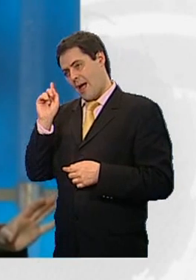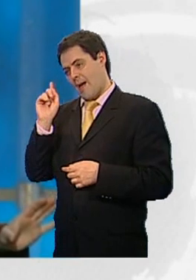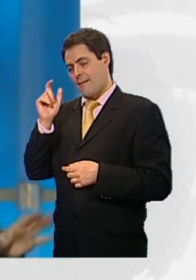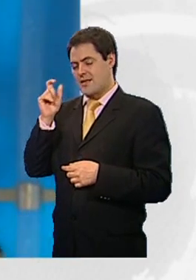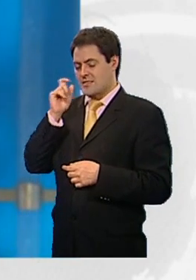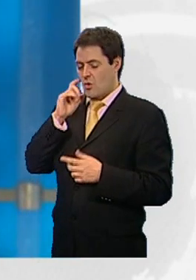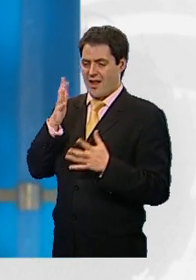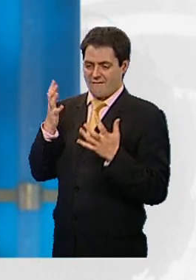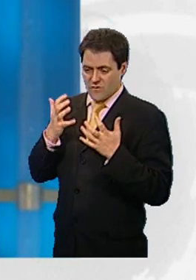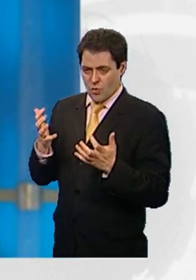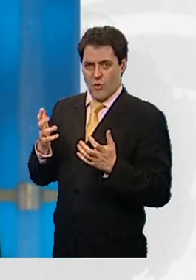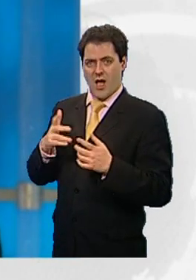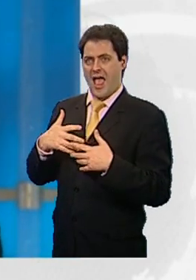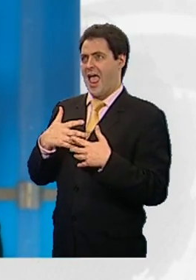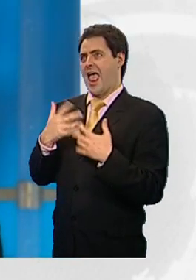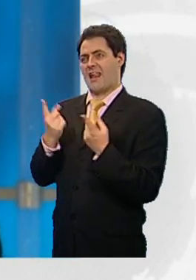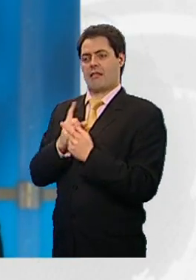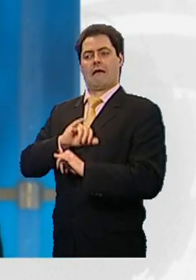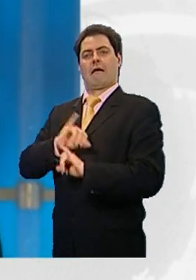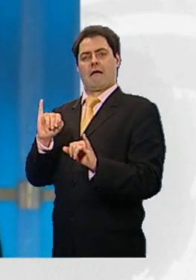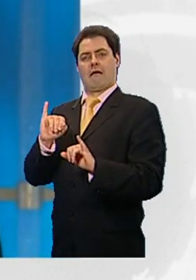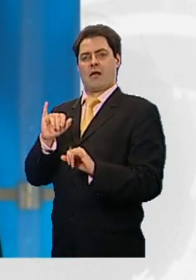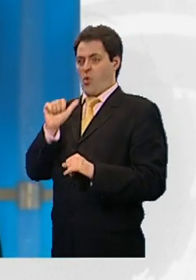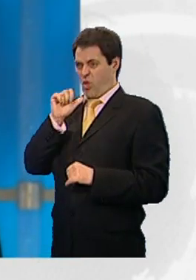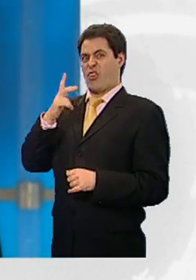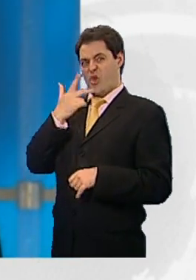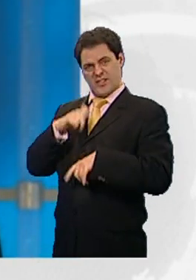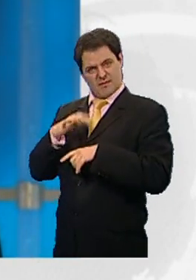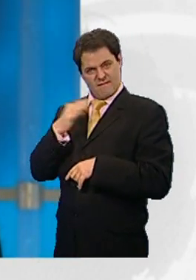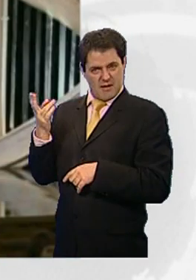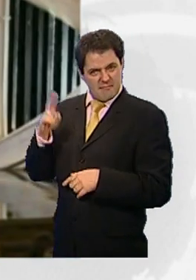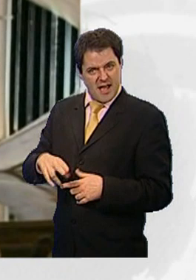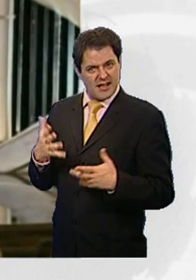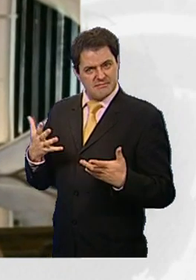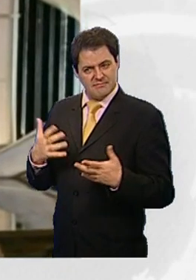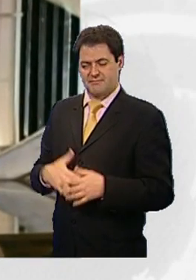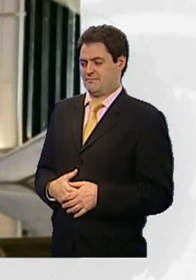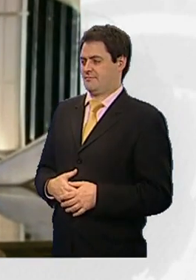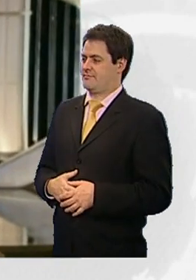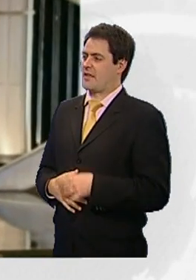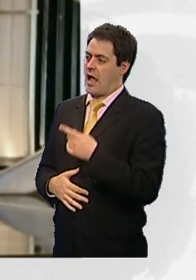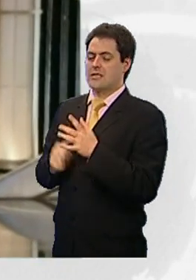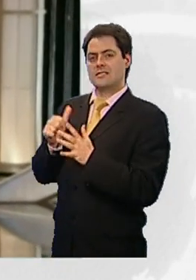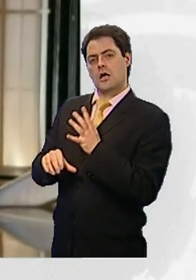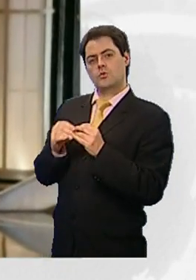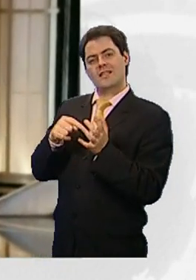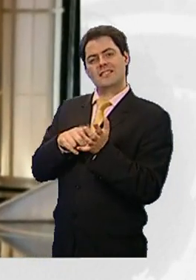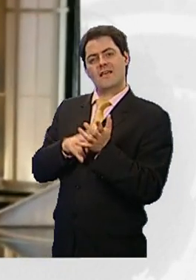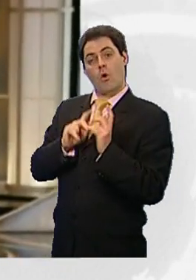cause any controversy whatsoever, they'll definitely invite me back next year as well. He kicked off with the TV